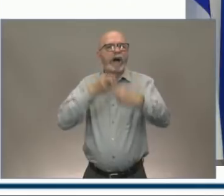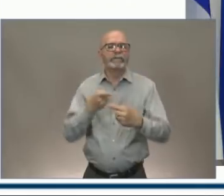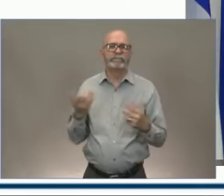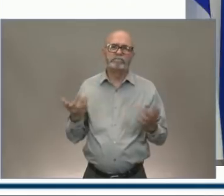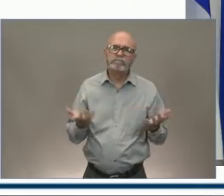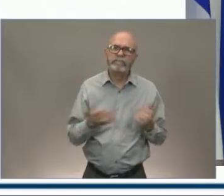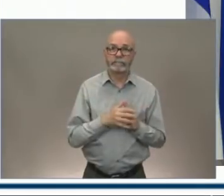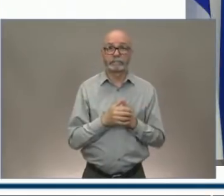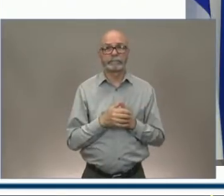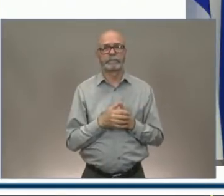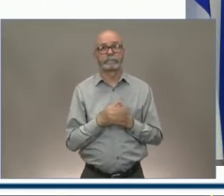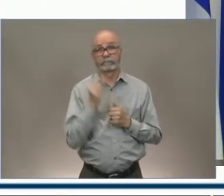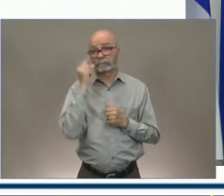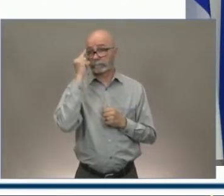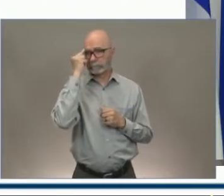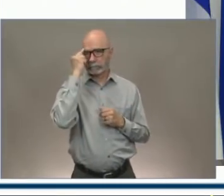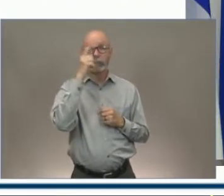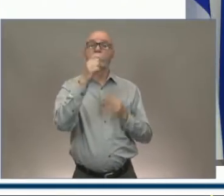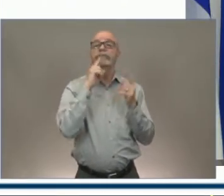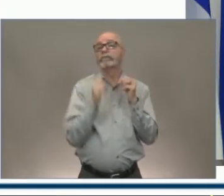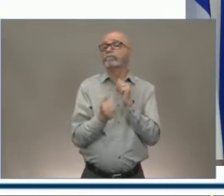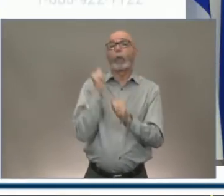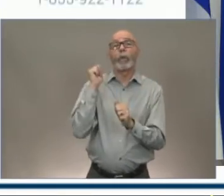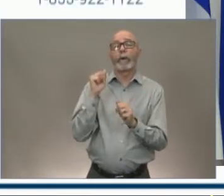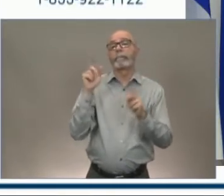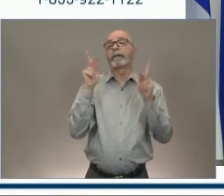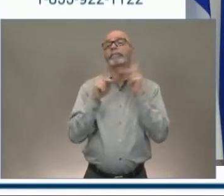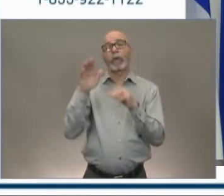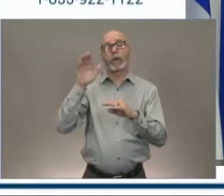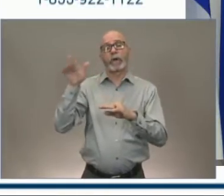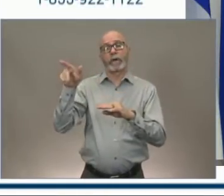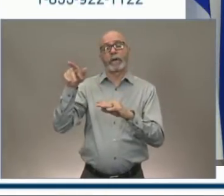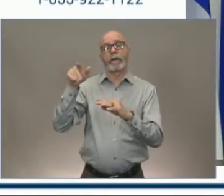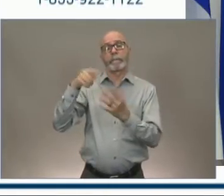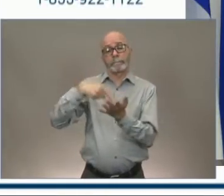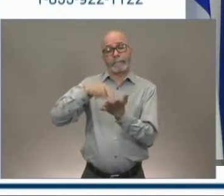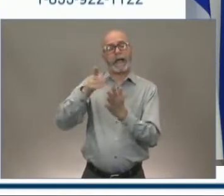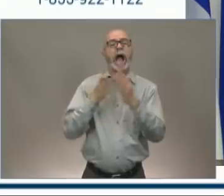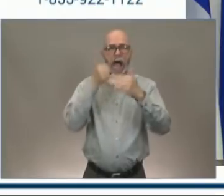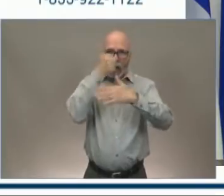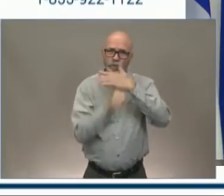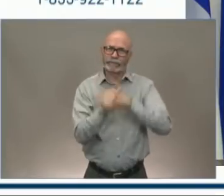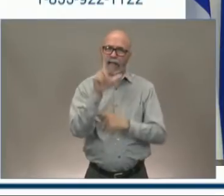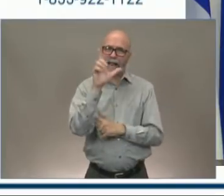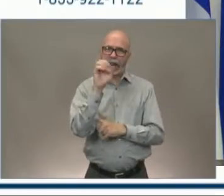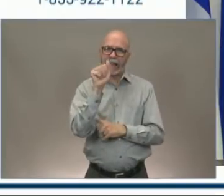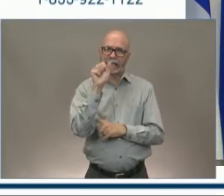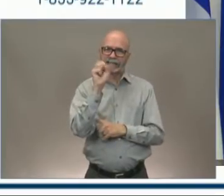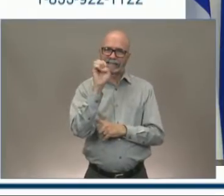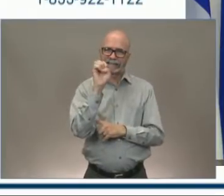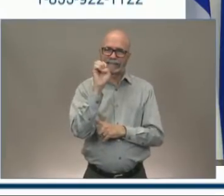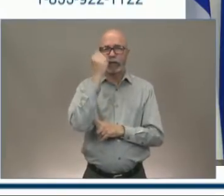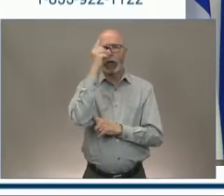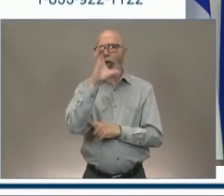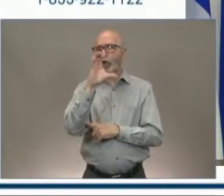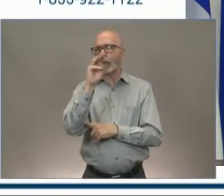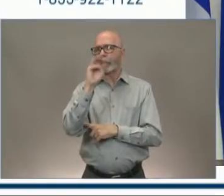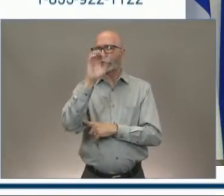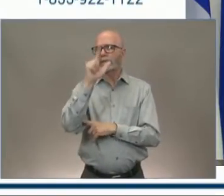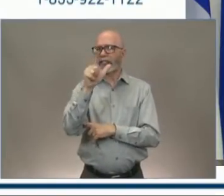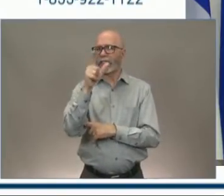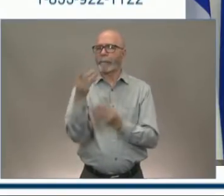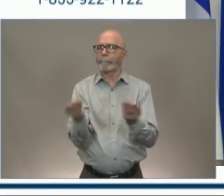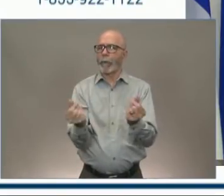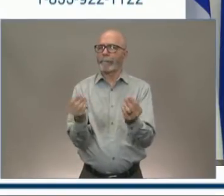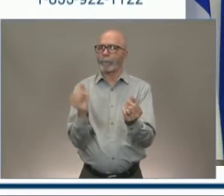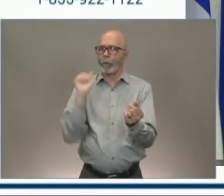those businesses, while they pay lease, there's a commercial property tax that they're responsible through the lease payment.